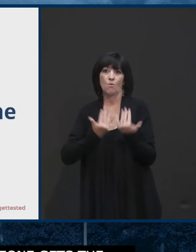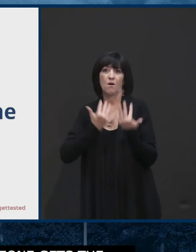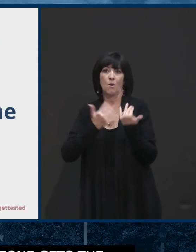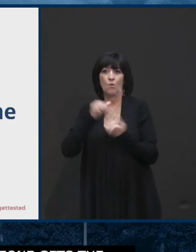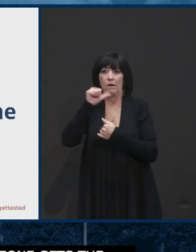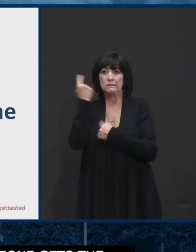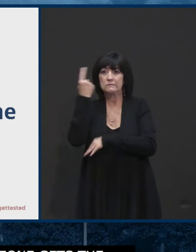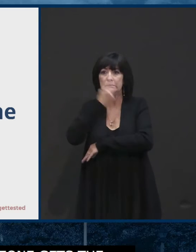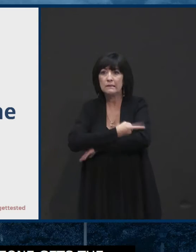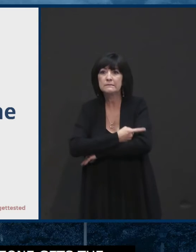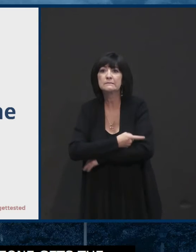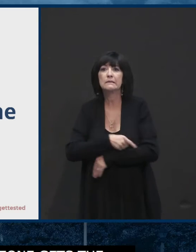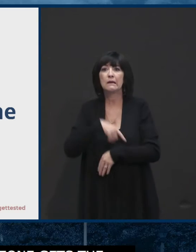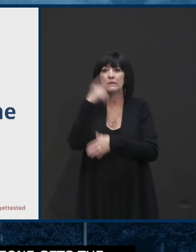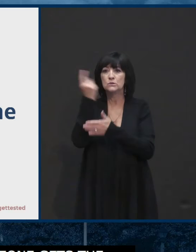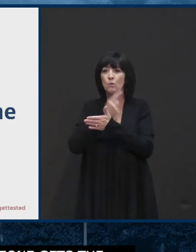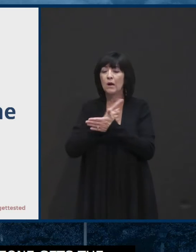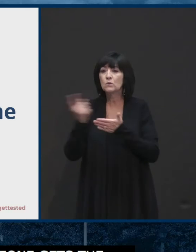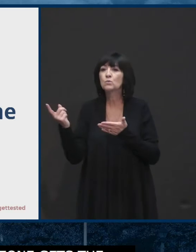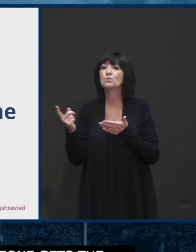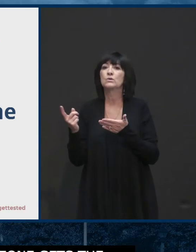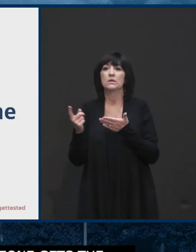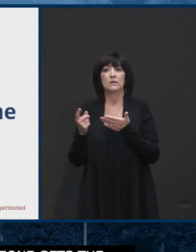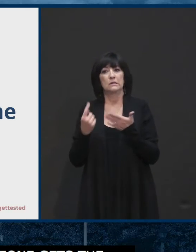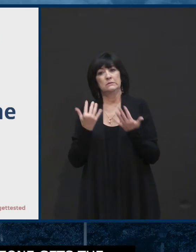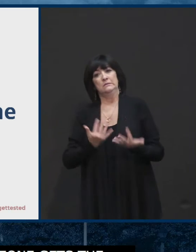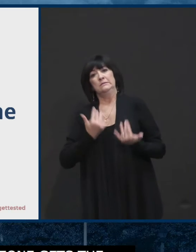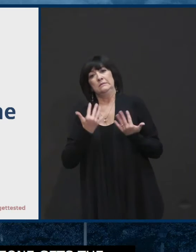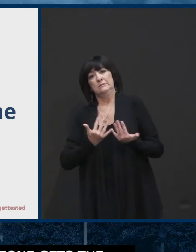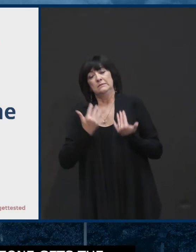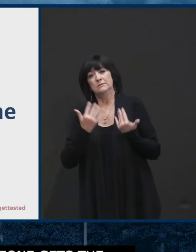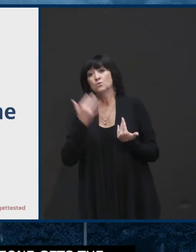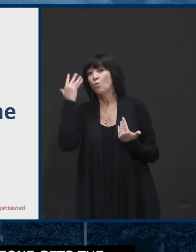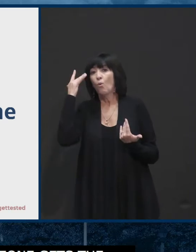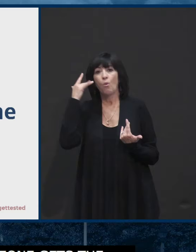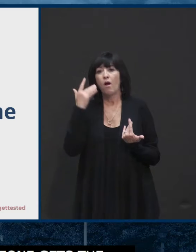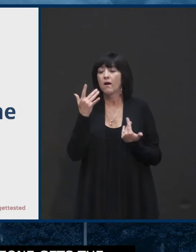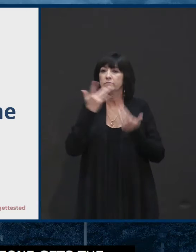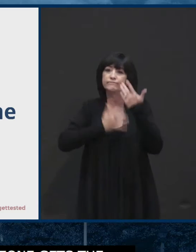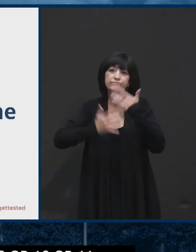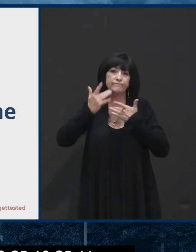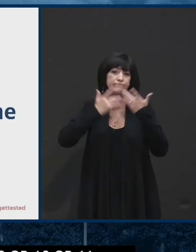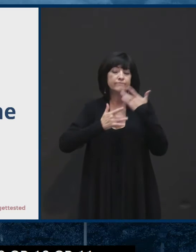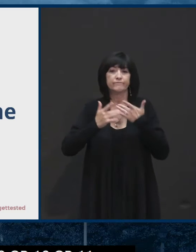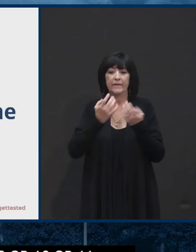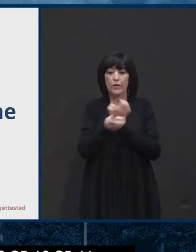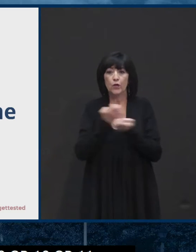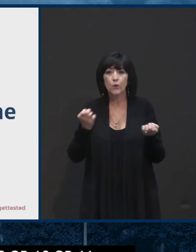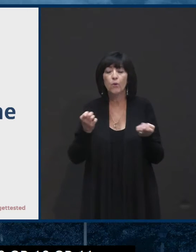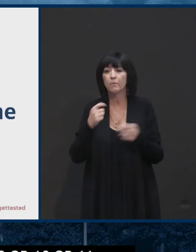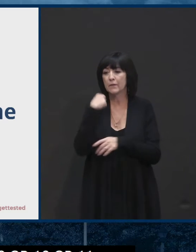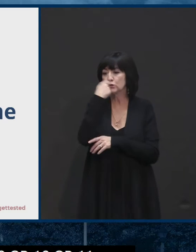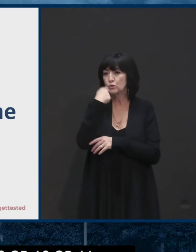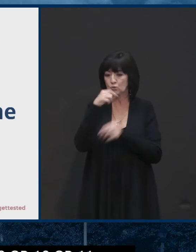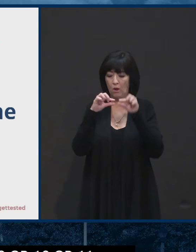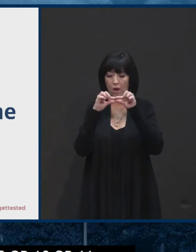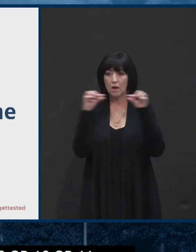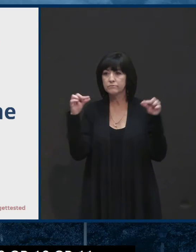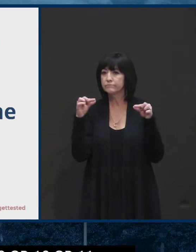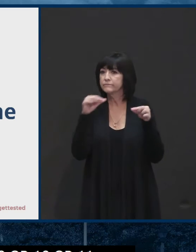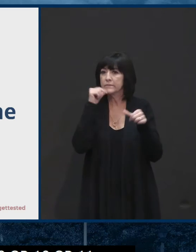There was only a few labs. There was shortage on reagents, and on swabs, on the collection